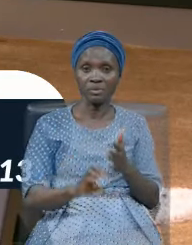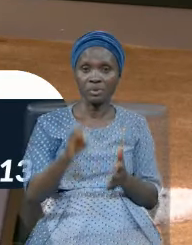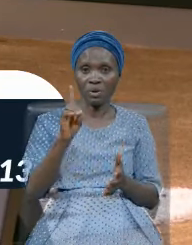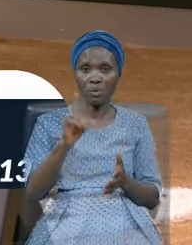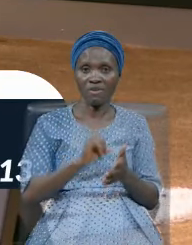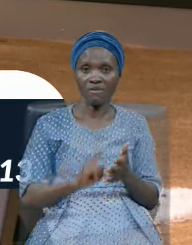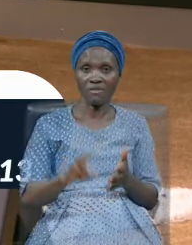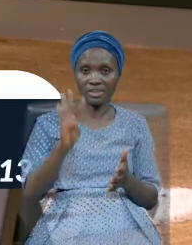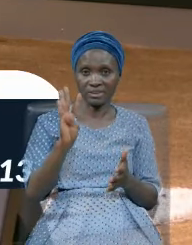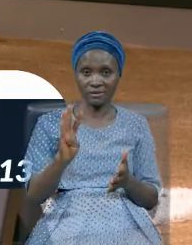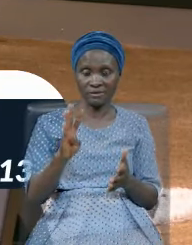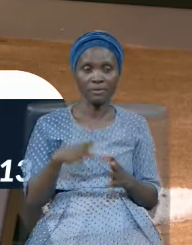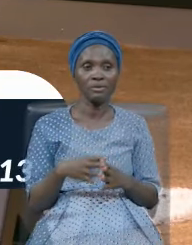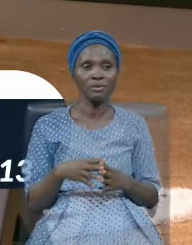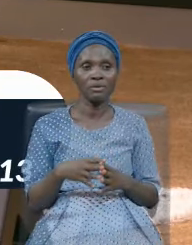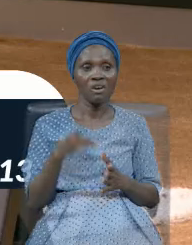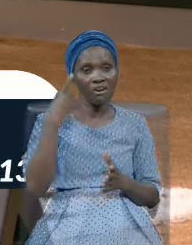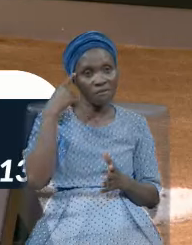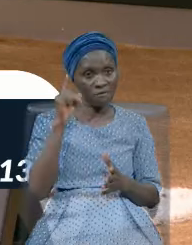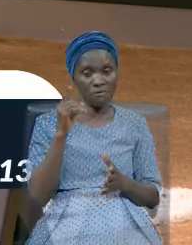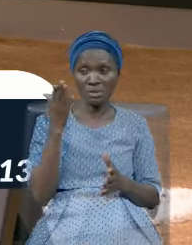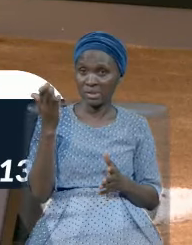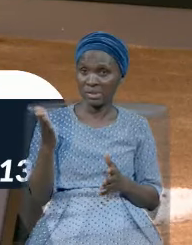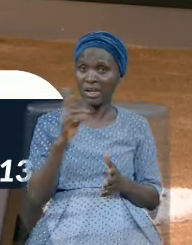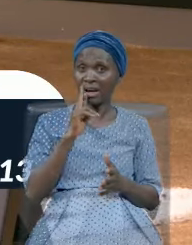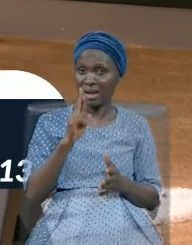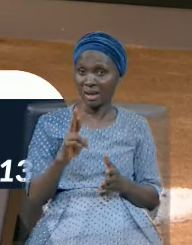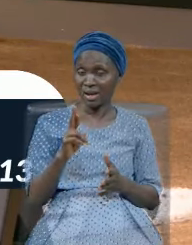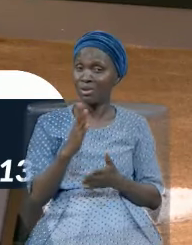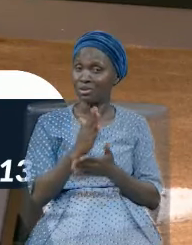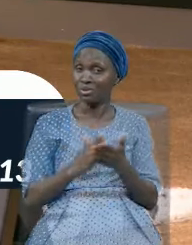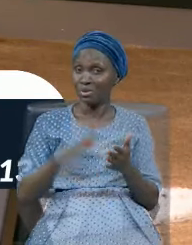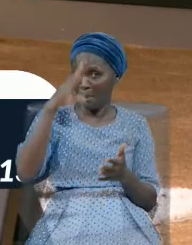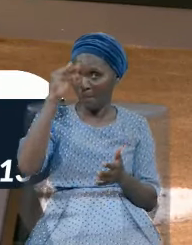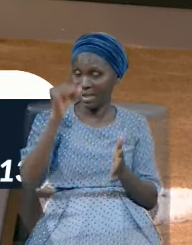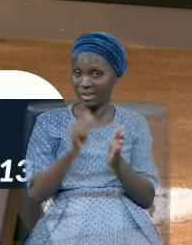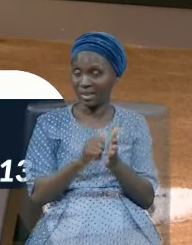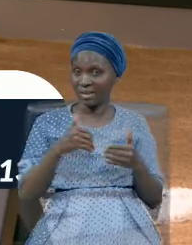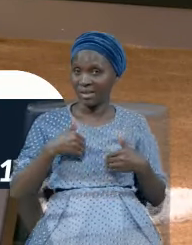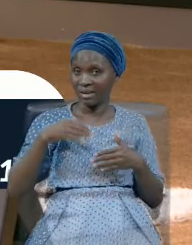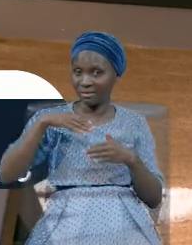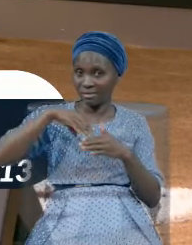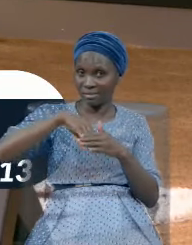For there are certain men crept in